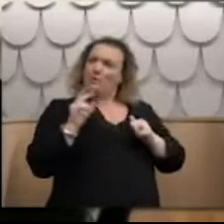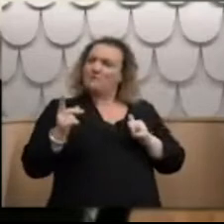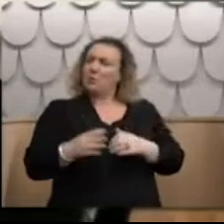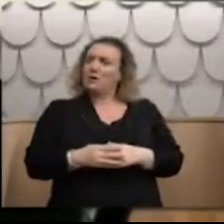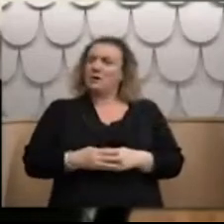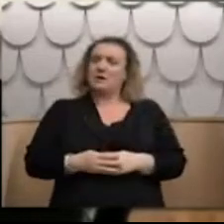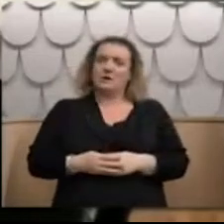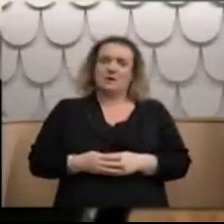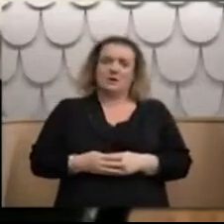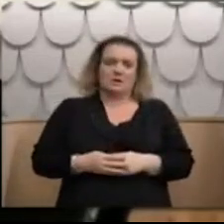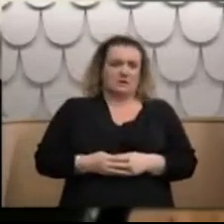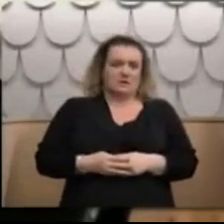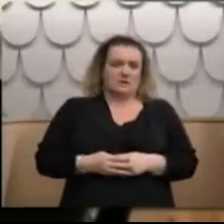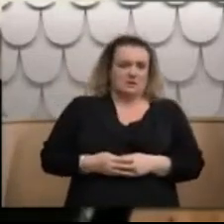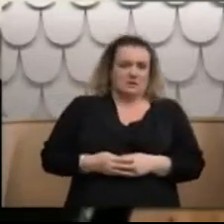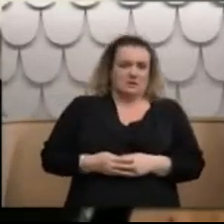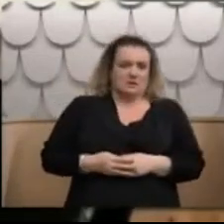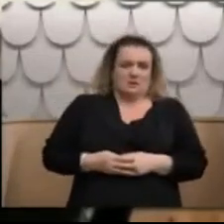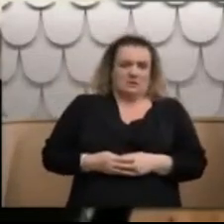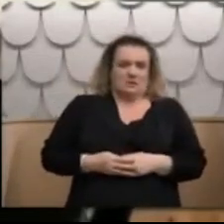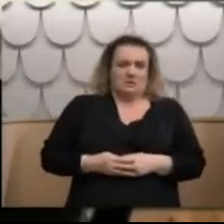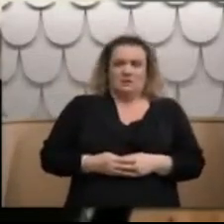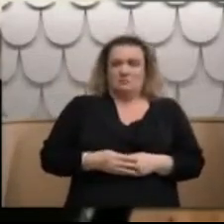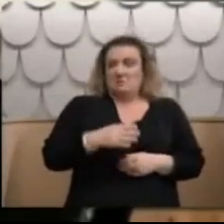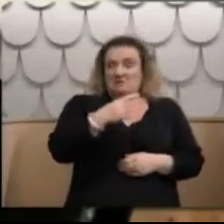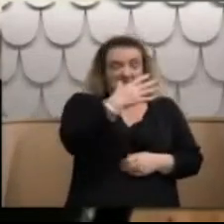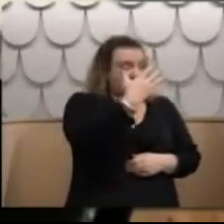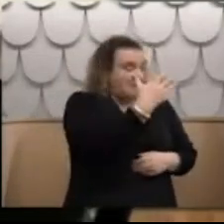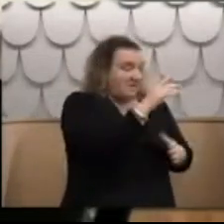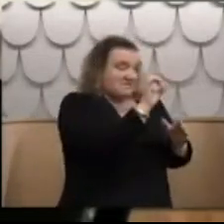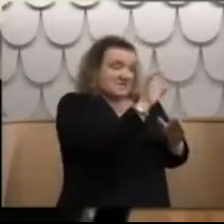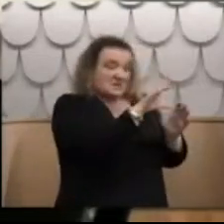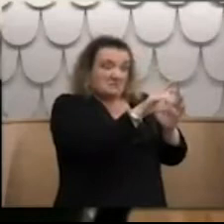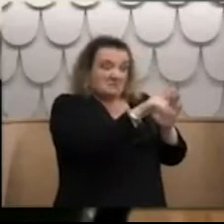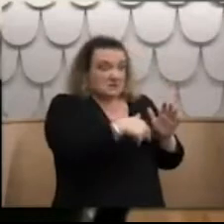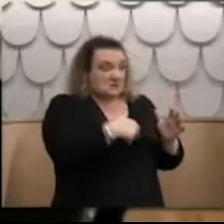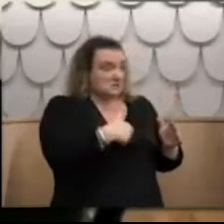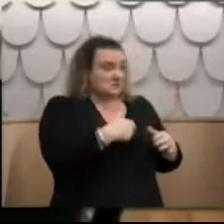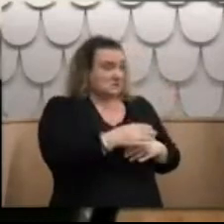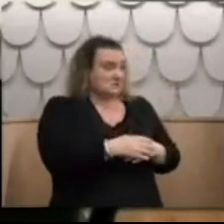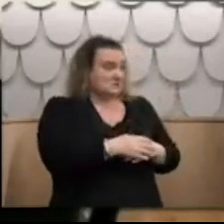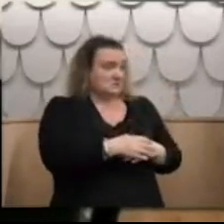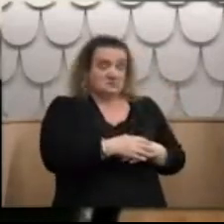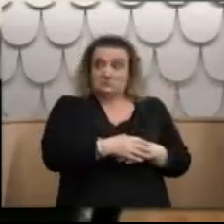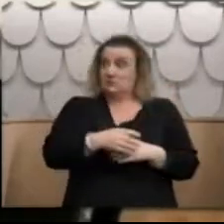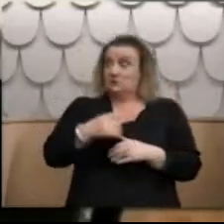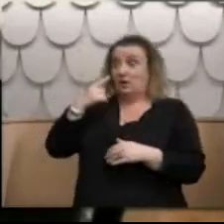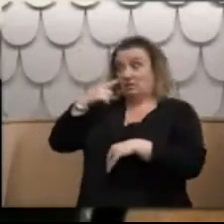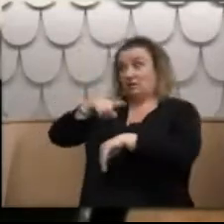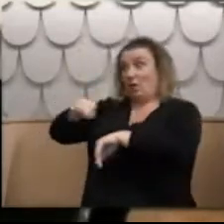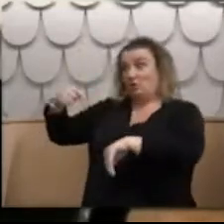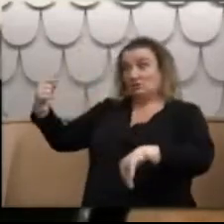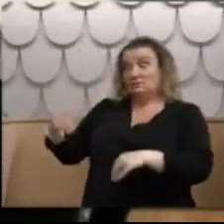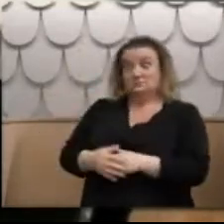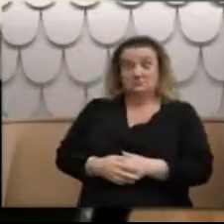It felt like for hours, but I think it was only about 5 or 10 minutes. I would suggest that's quite a long time.